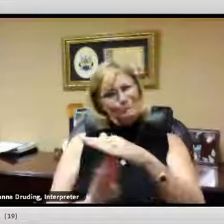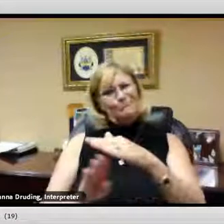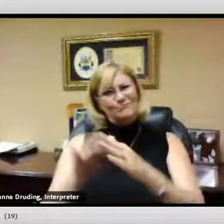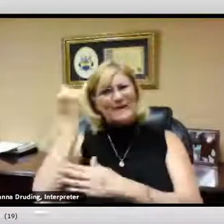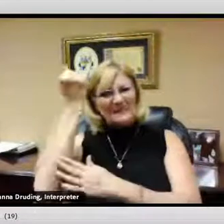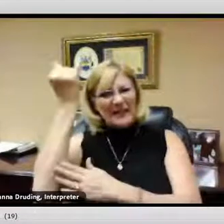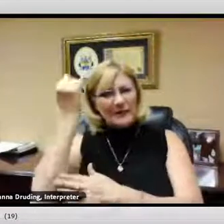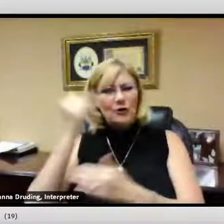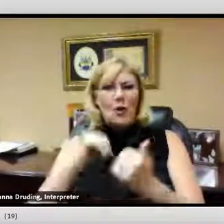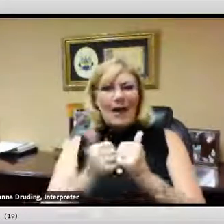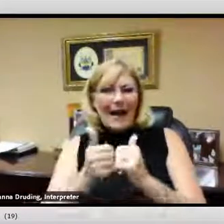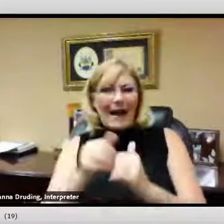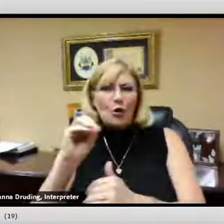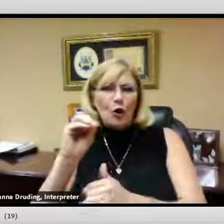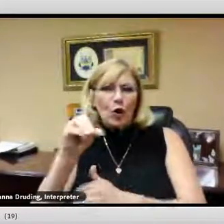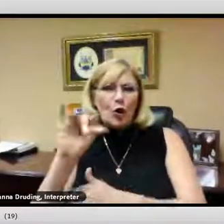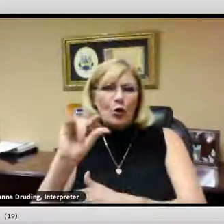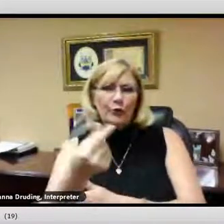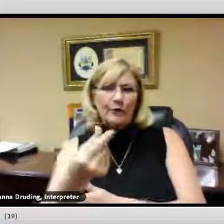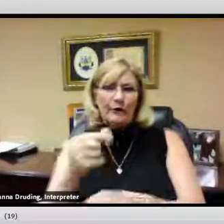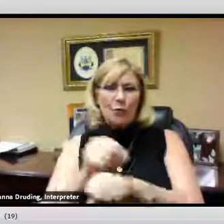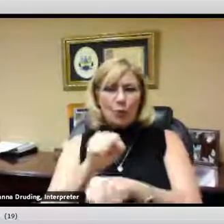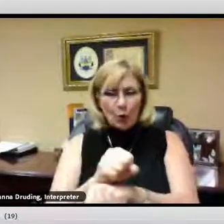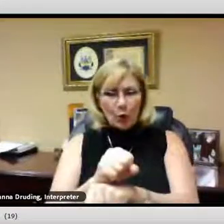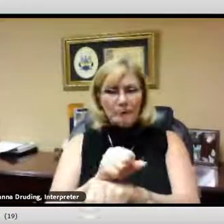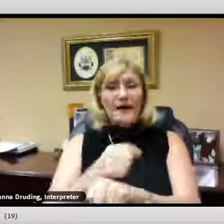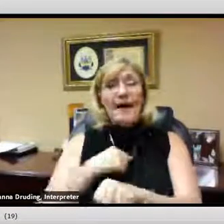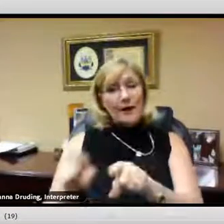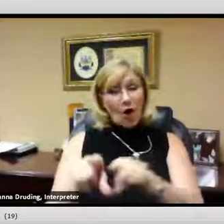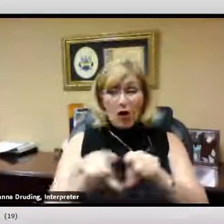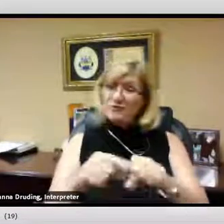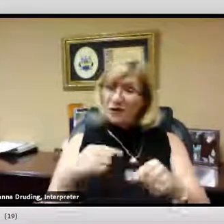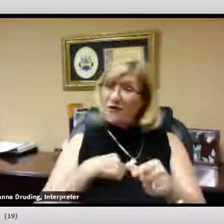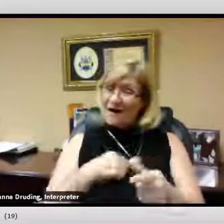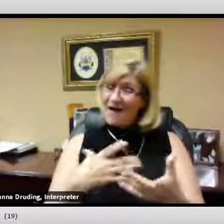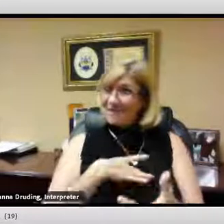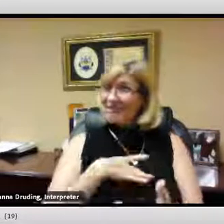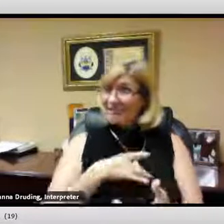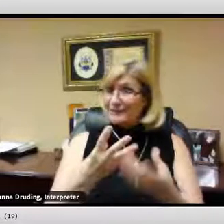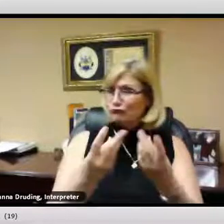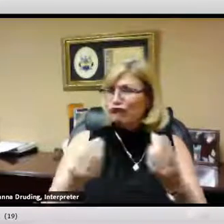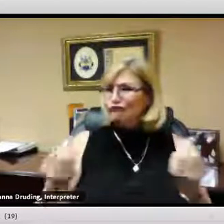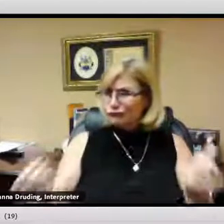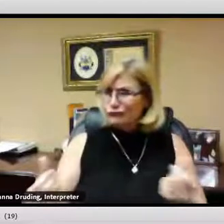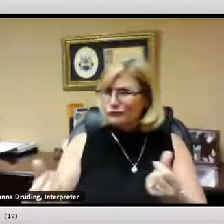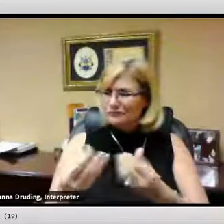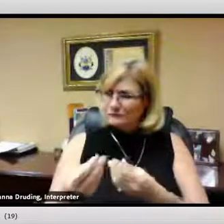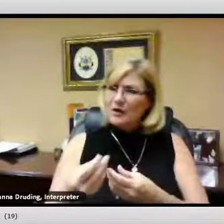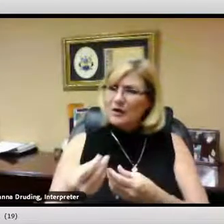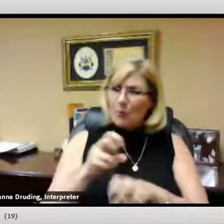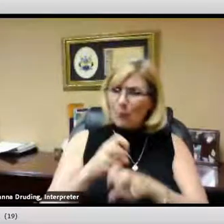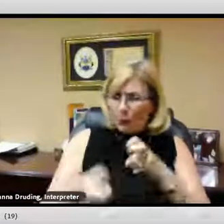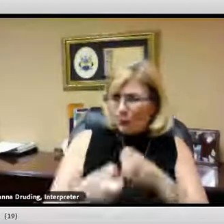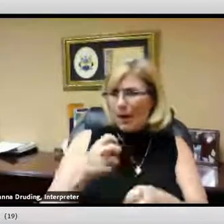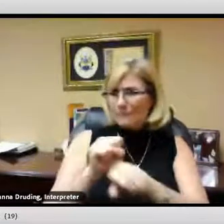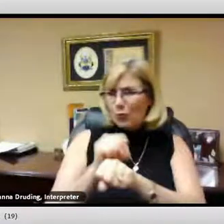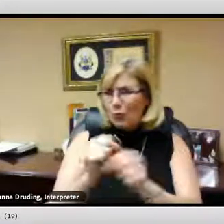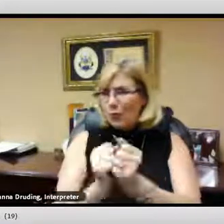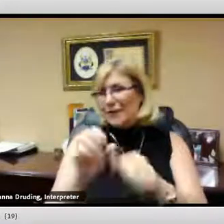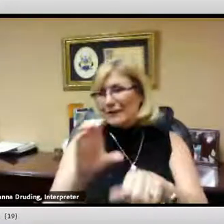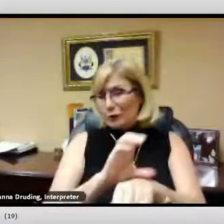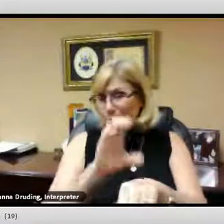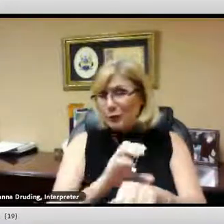how coding worked. And I just like solving problems and working with computers. I always have. And so it was, even though I didn't have a lot